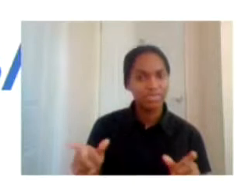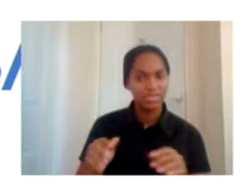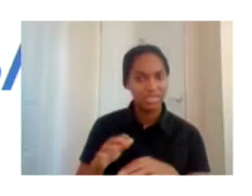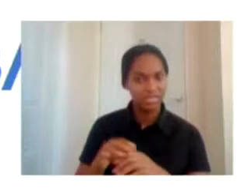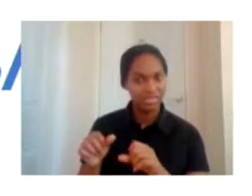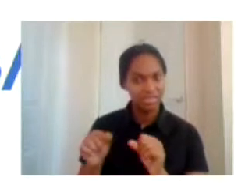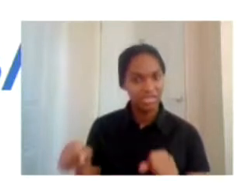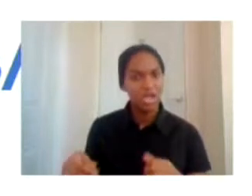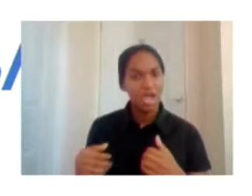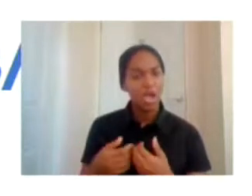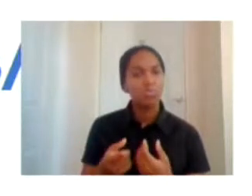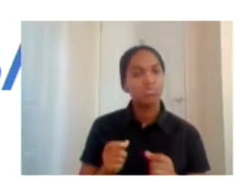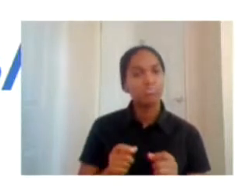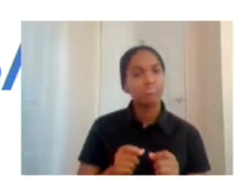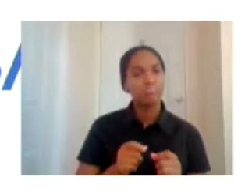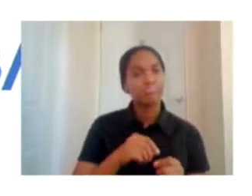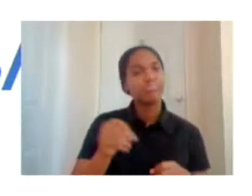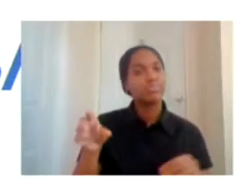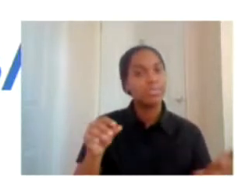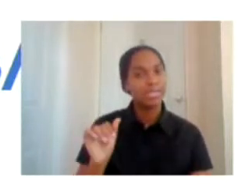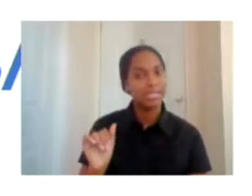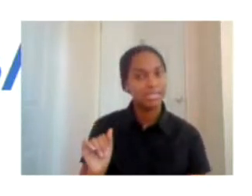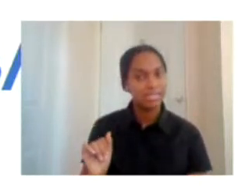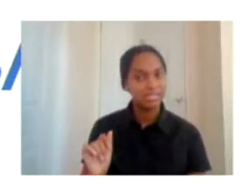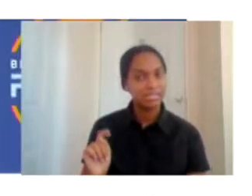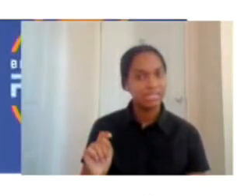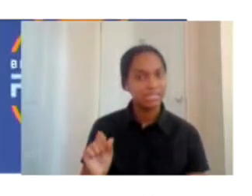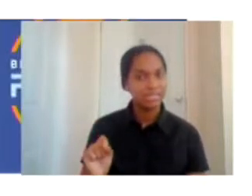how to deploy ATSC.